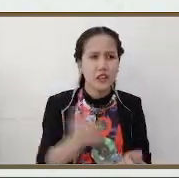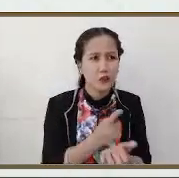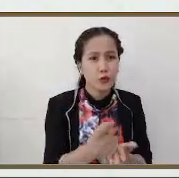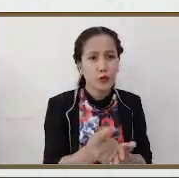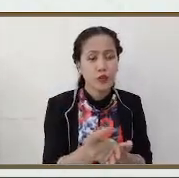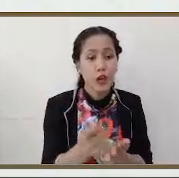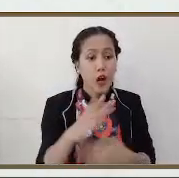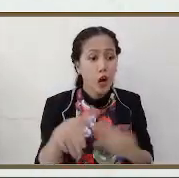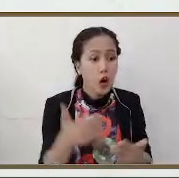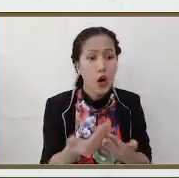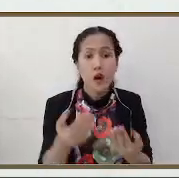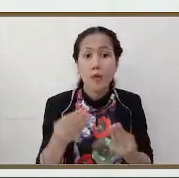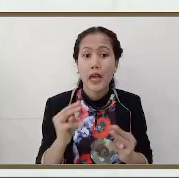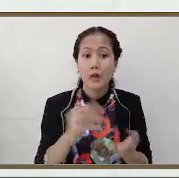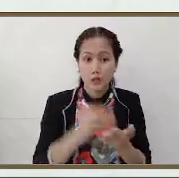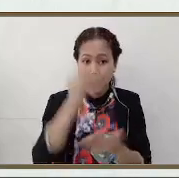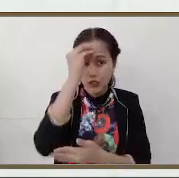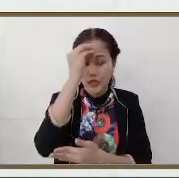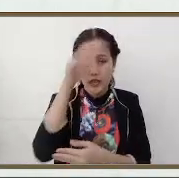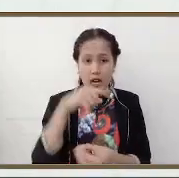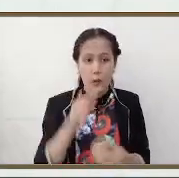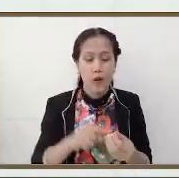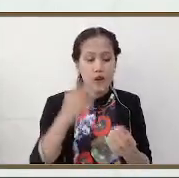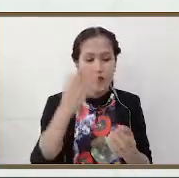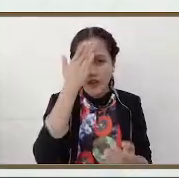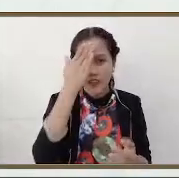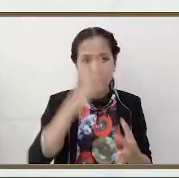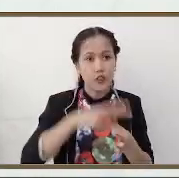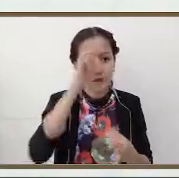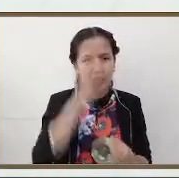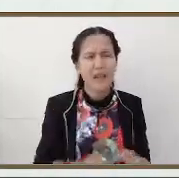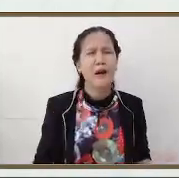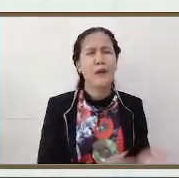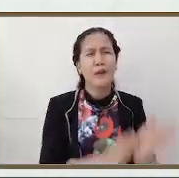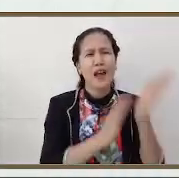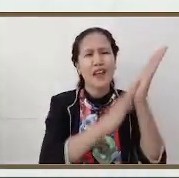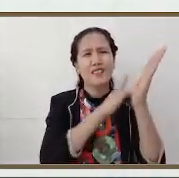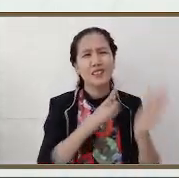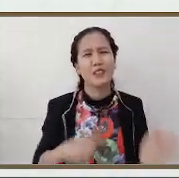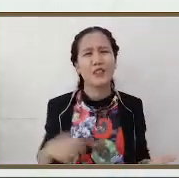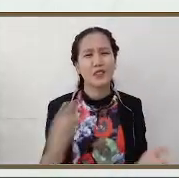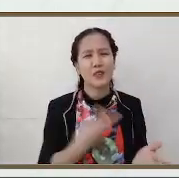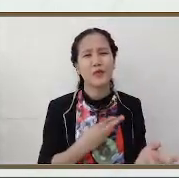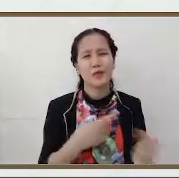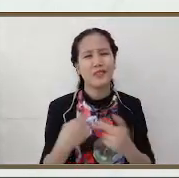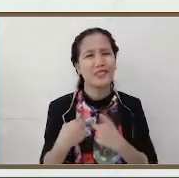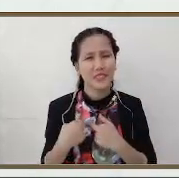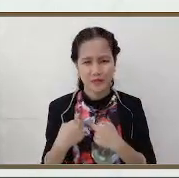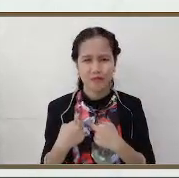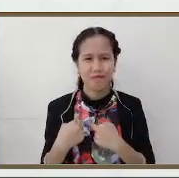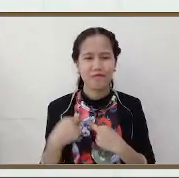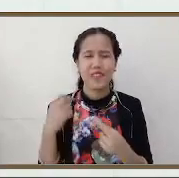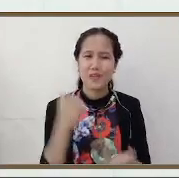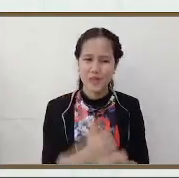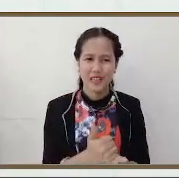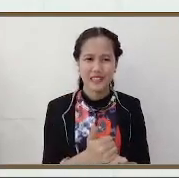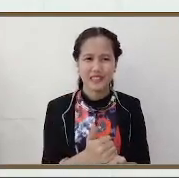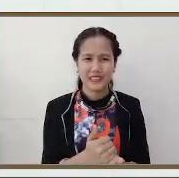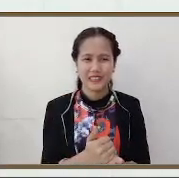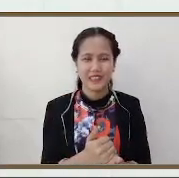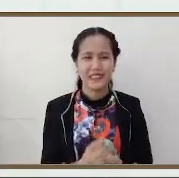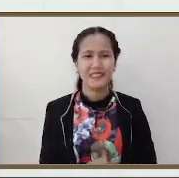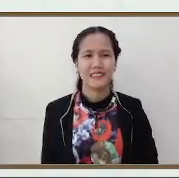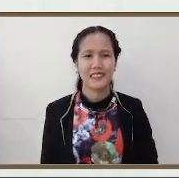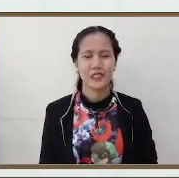at malaman natin regarding the knowledge of God, praise the Lord, nakakarating po sa atin. Amen! Nakakarating po